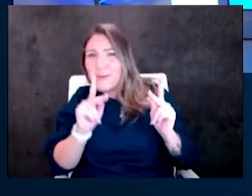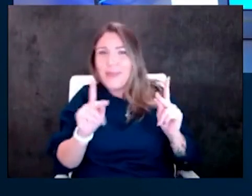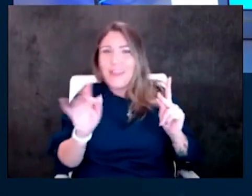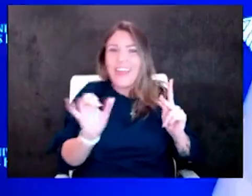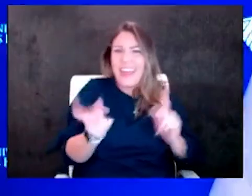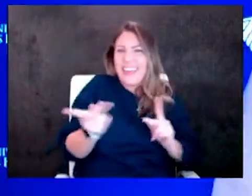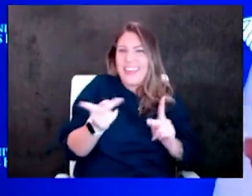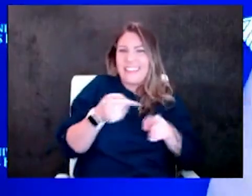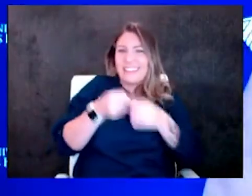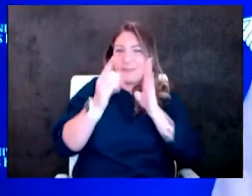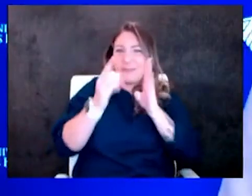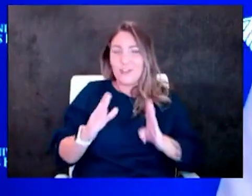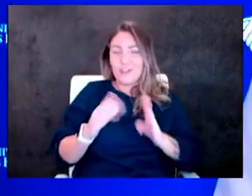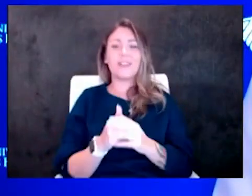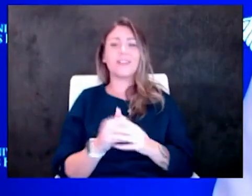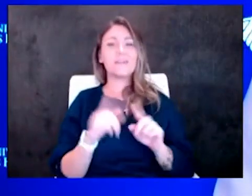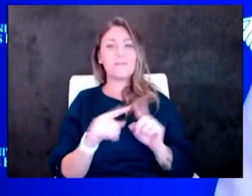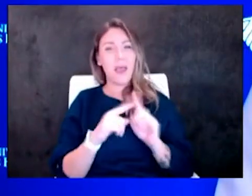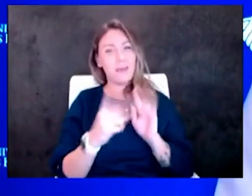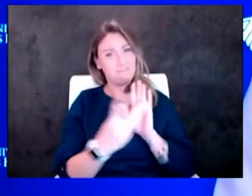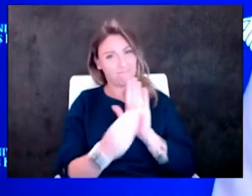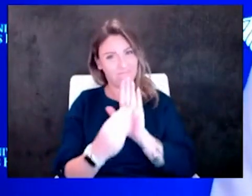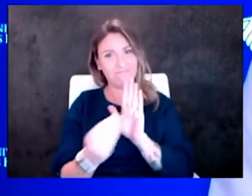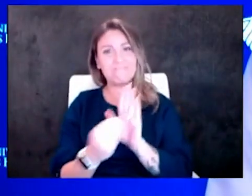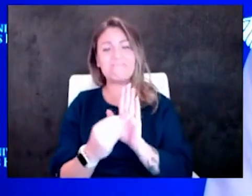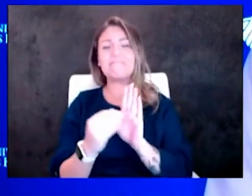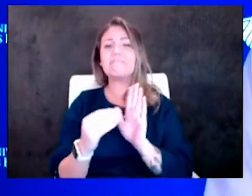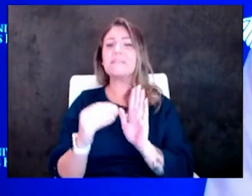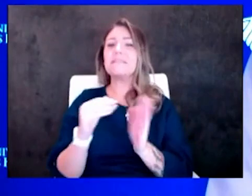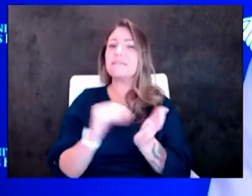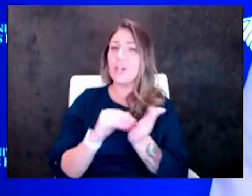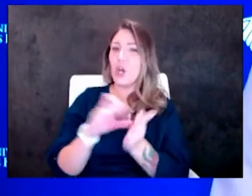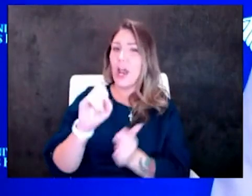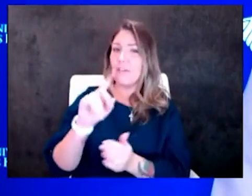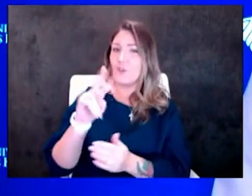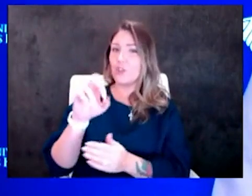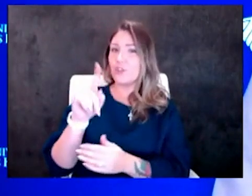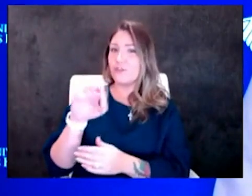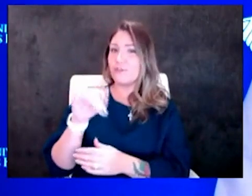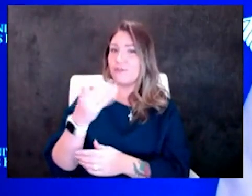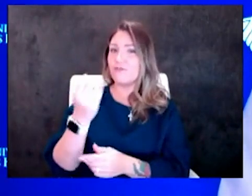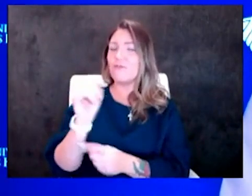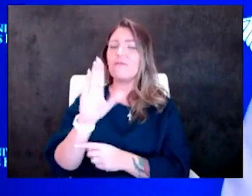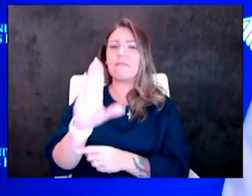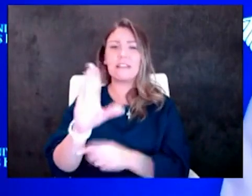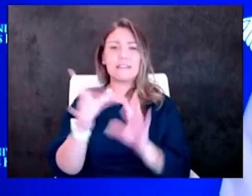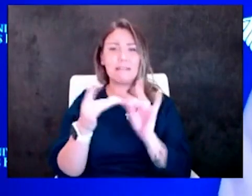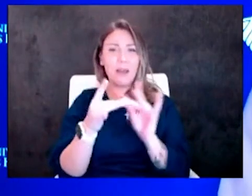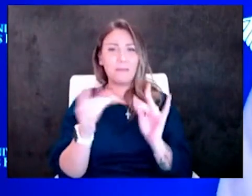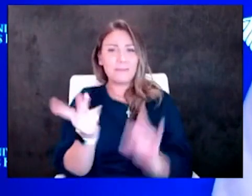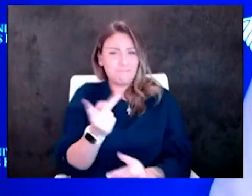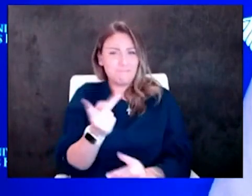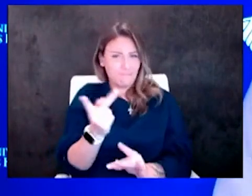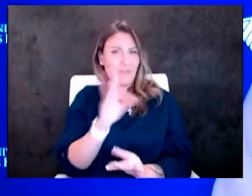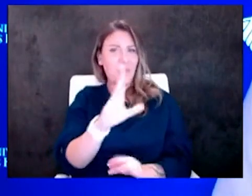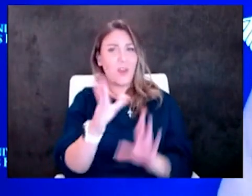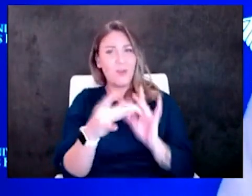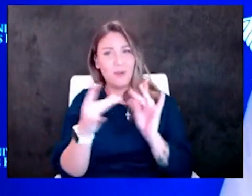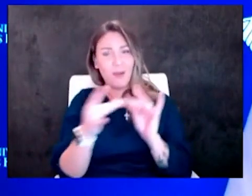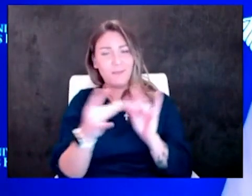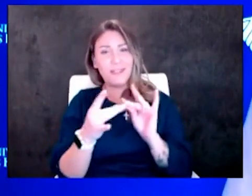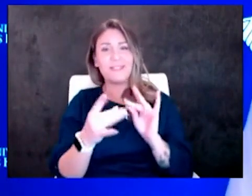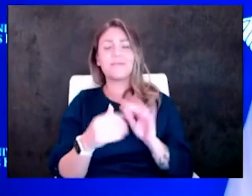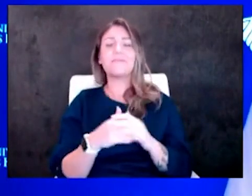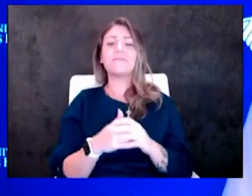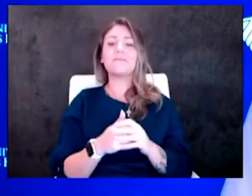But I think I'll echo Dr. Ebersol's comments and Dr. Reeves as well. It's just the people that are